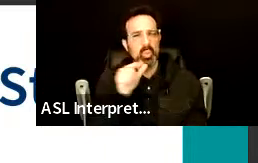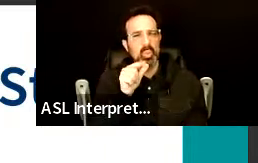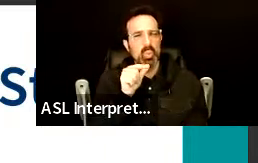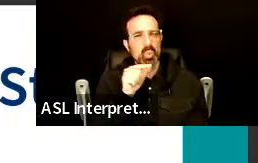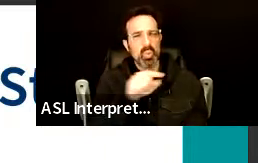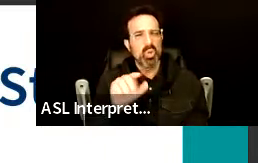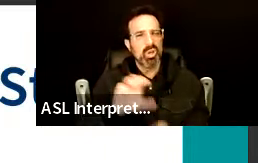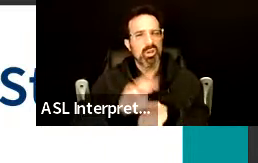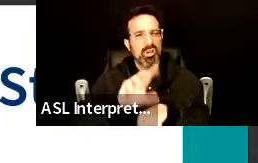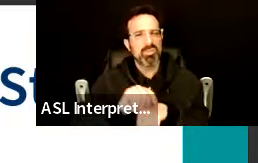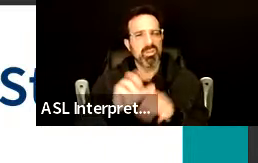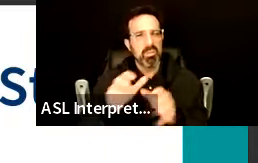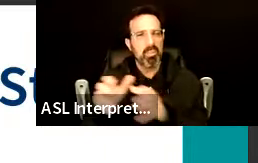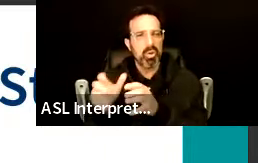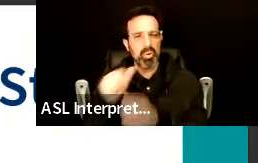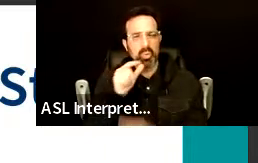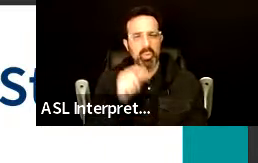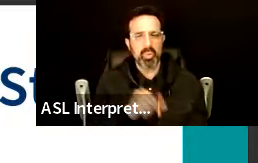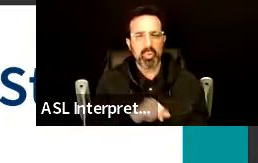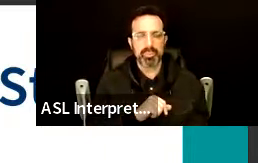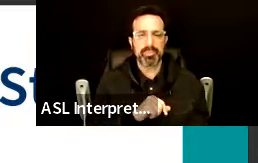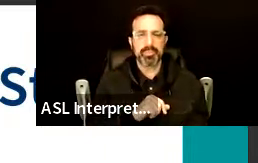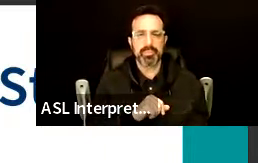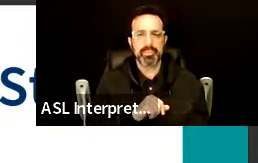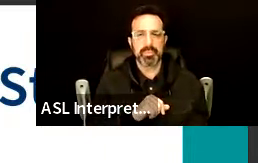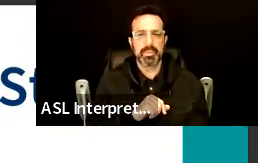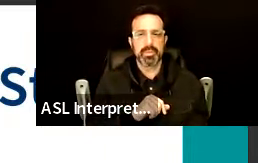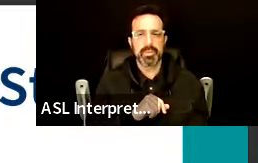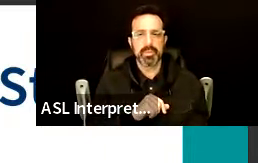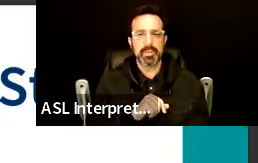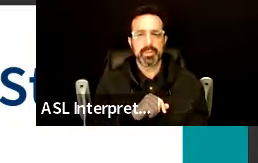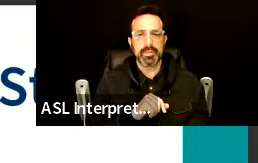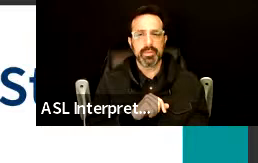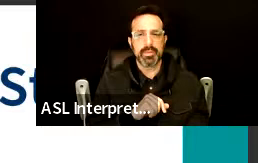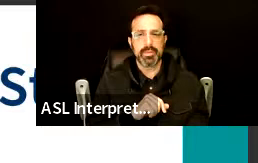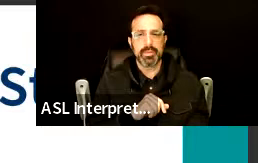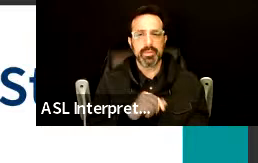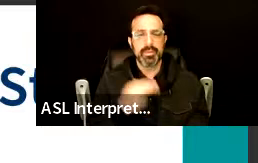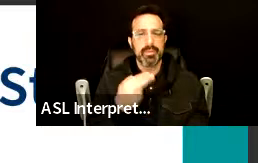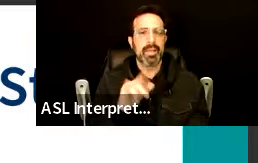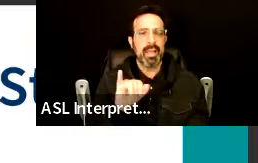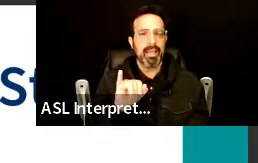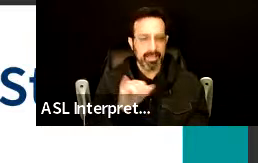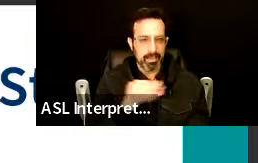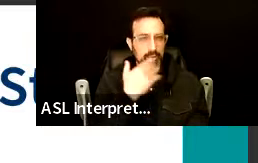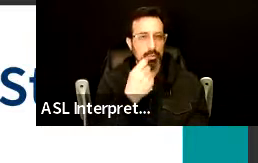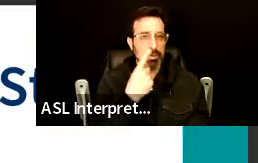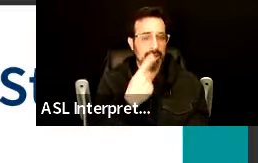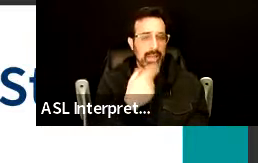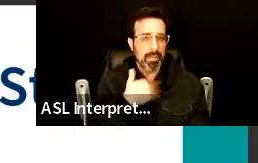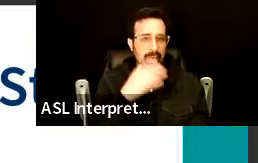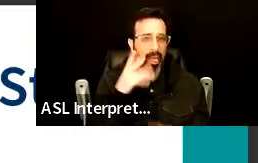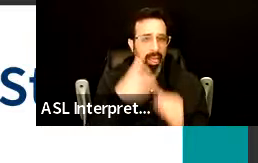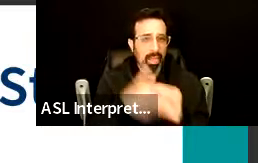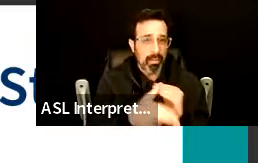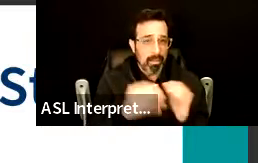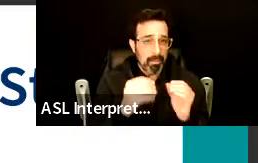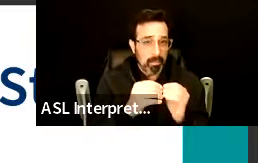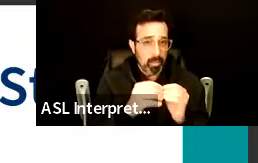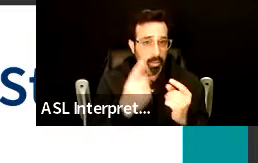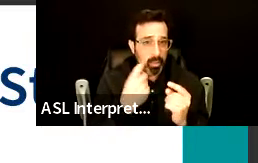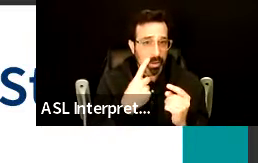consulting parties? Yeah, that's a good point. Sorry, I didn't mean to cut you off. Were you finished with your question, Eric?